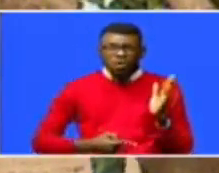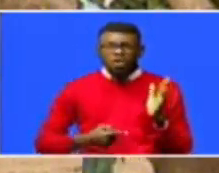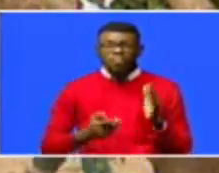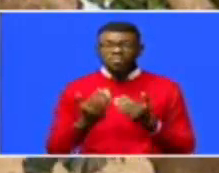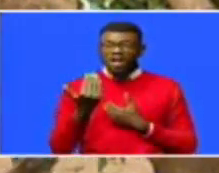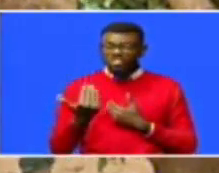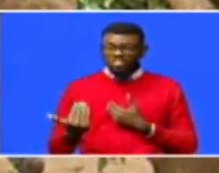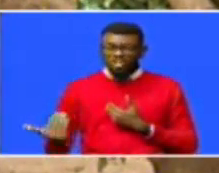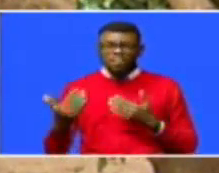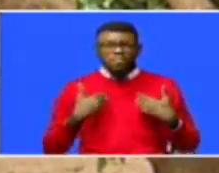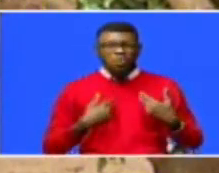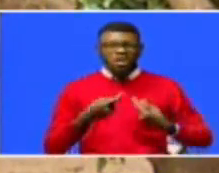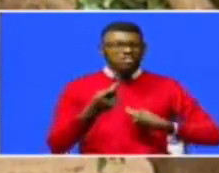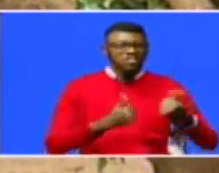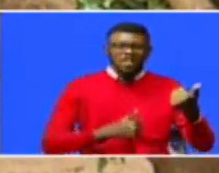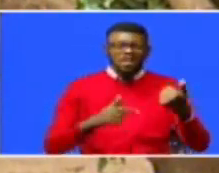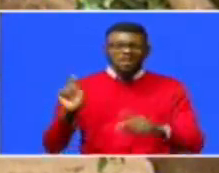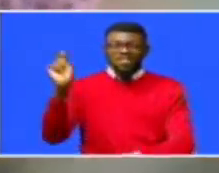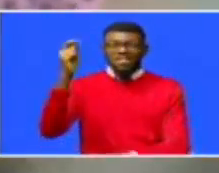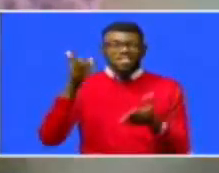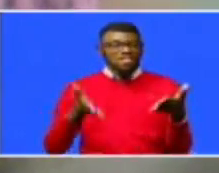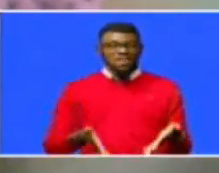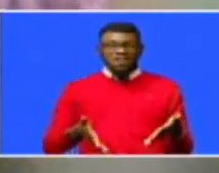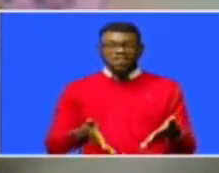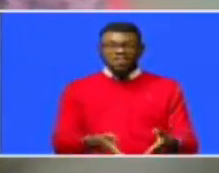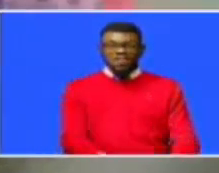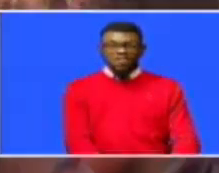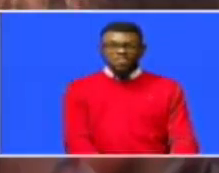child trafficking here in Kenya.